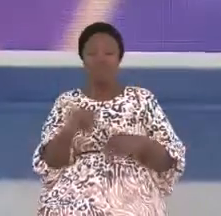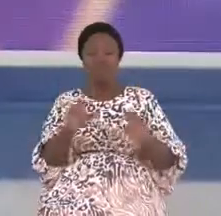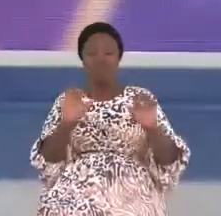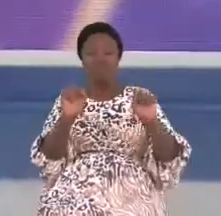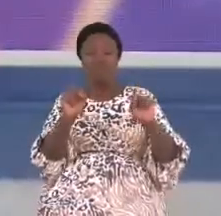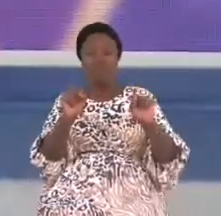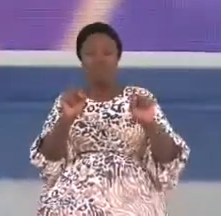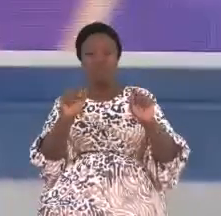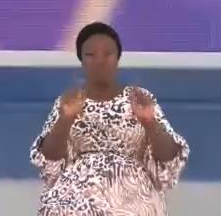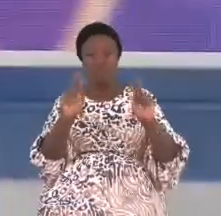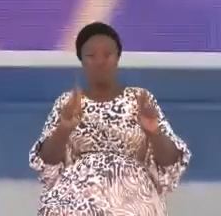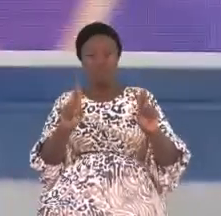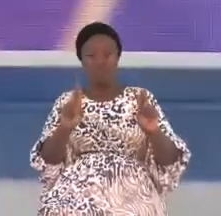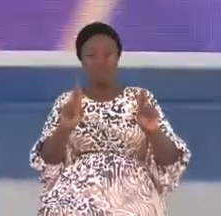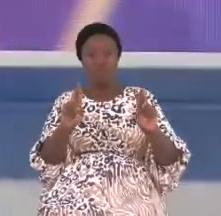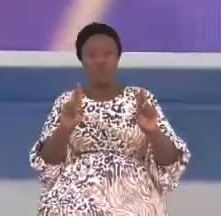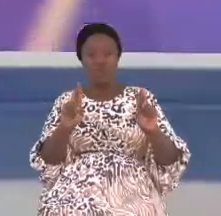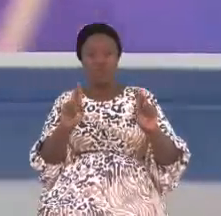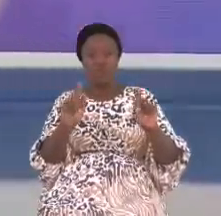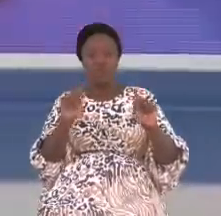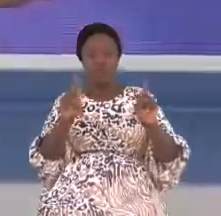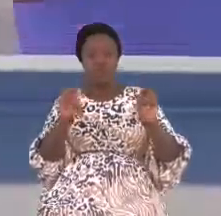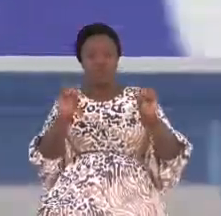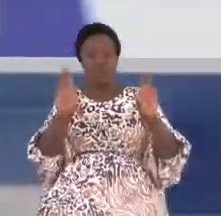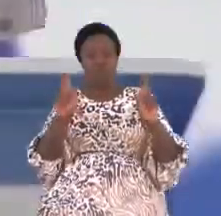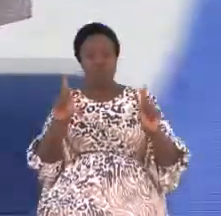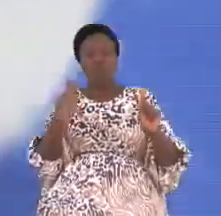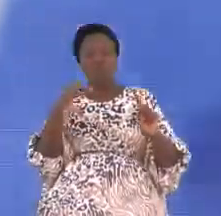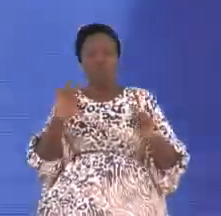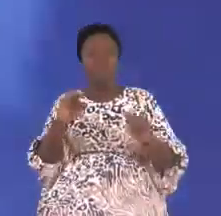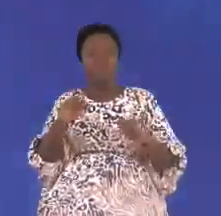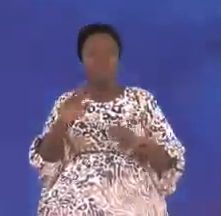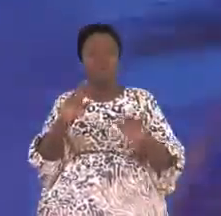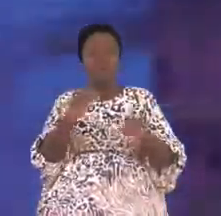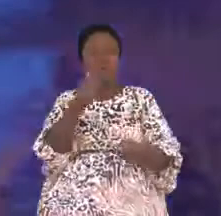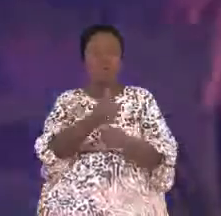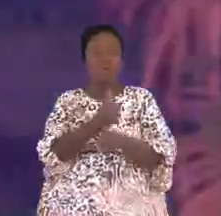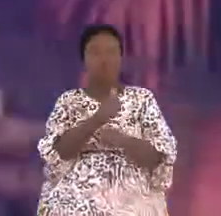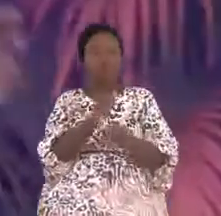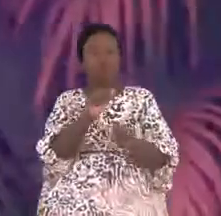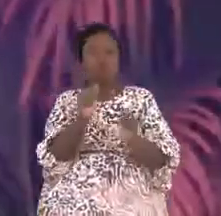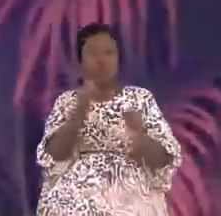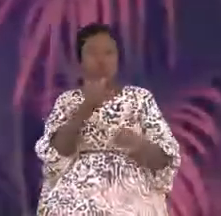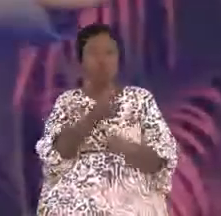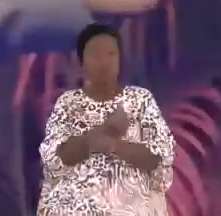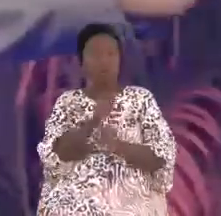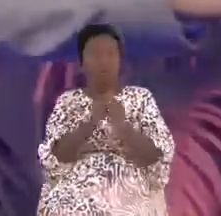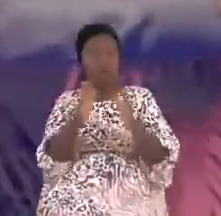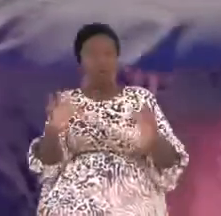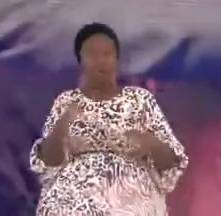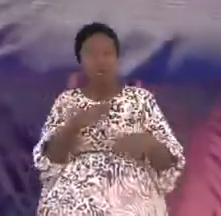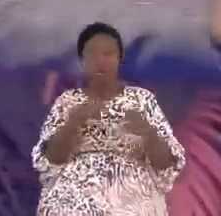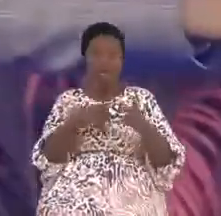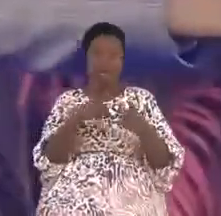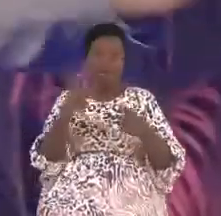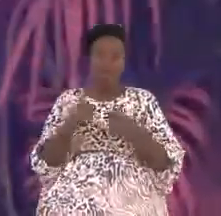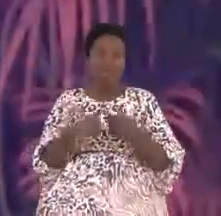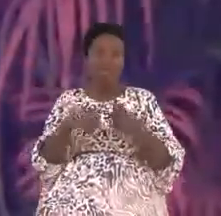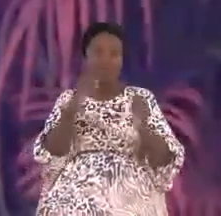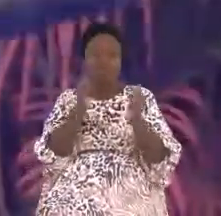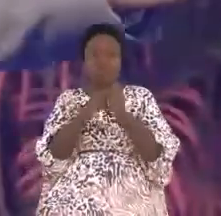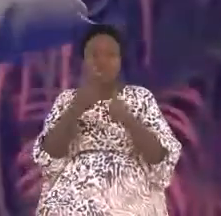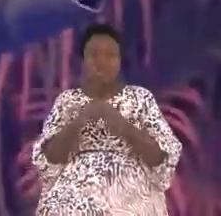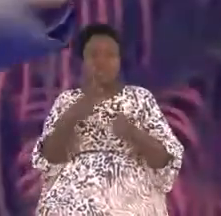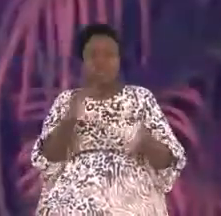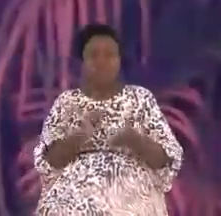great provider it was the one that stretched out the road and river the red sea by